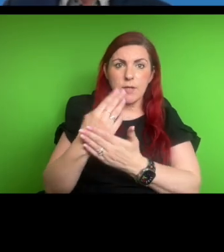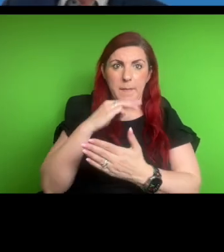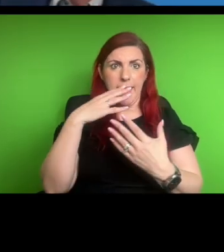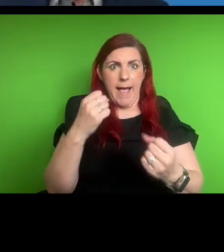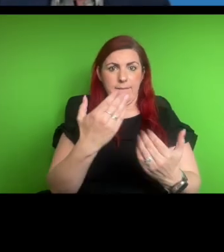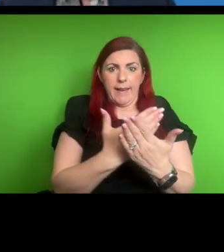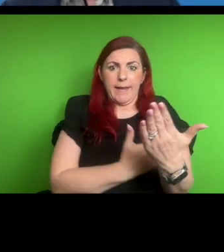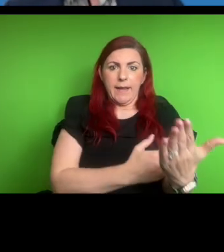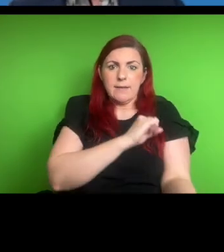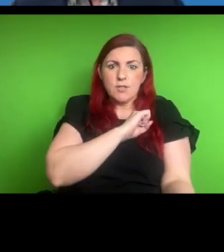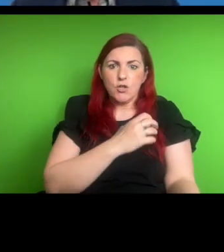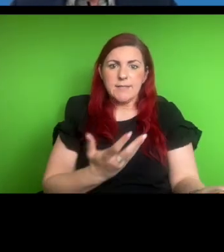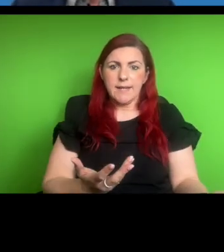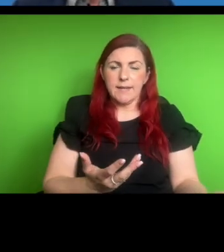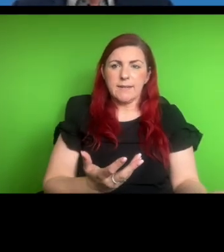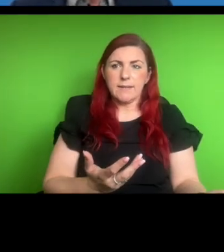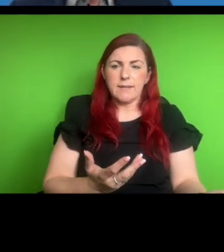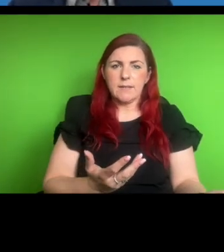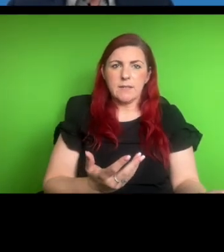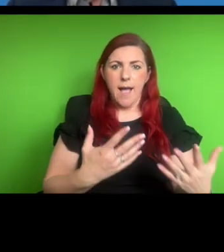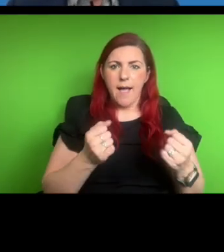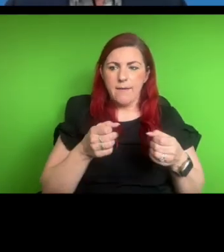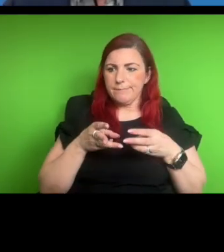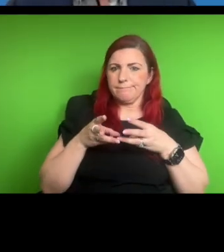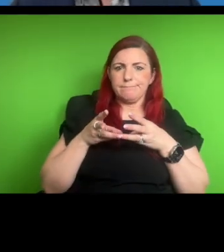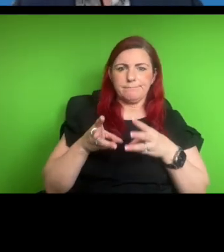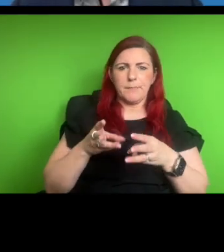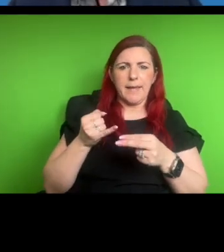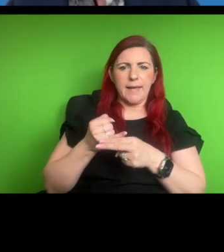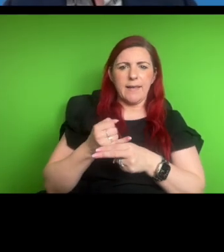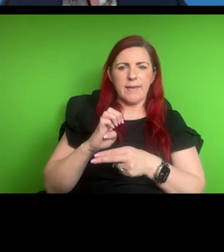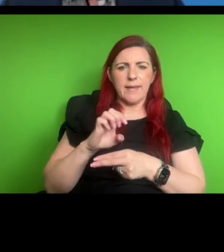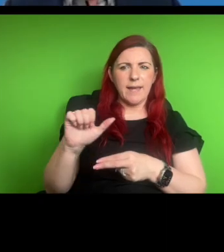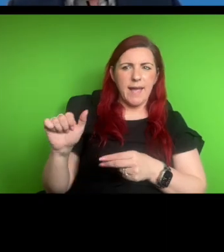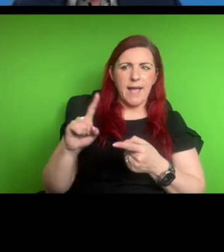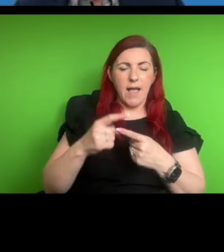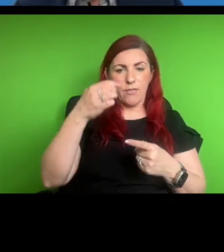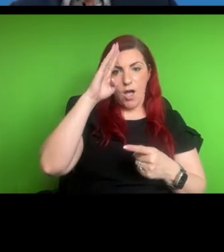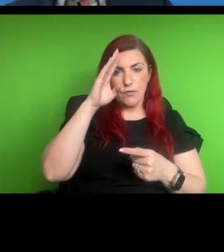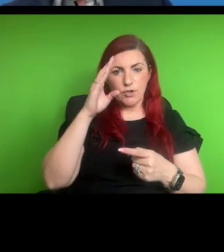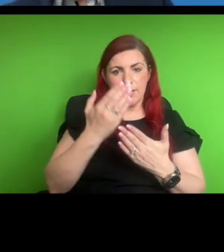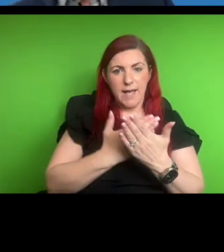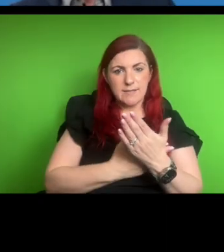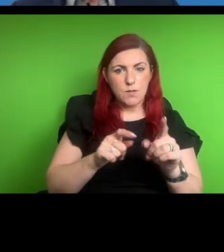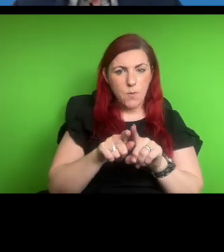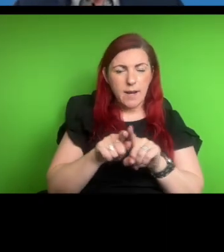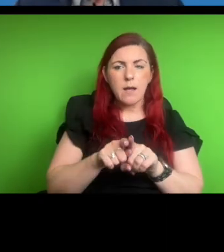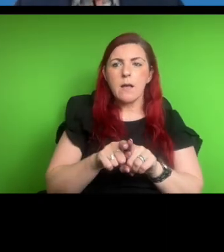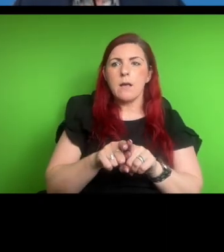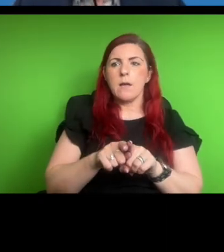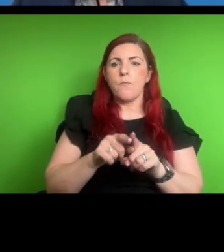European Accessibility Act and the Irish regulations for what Elizabeth called a presumption of